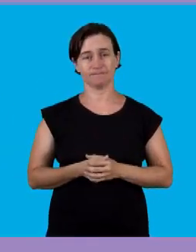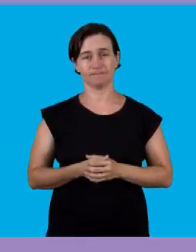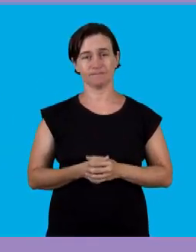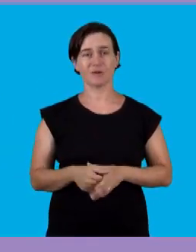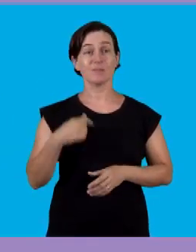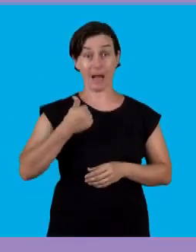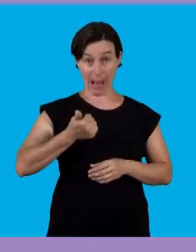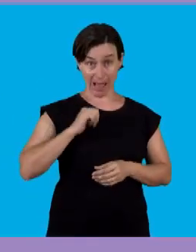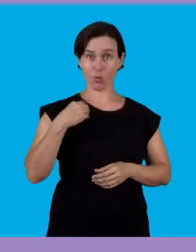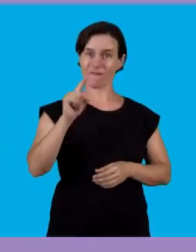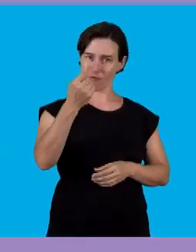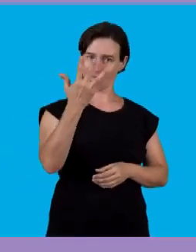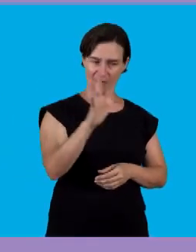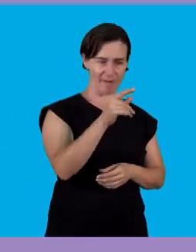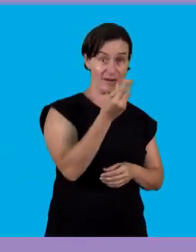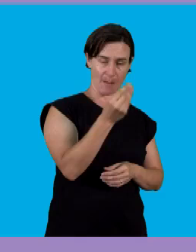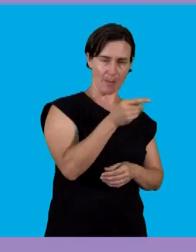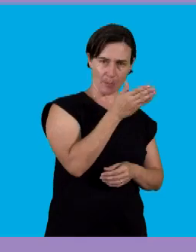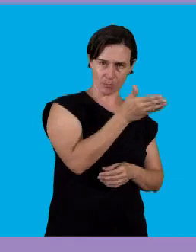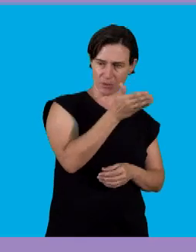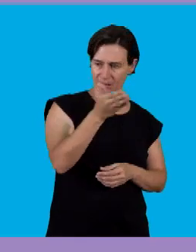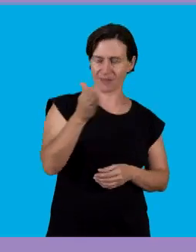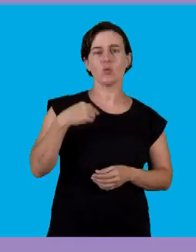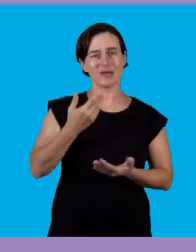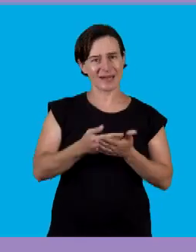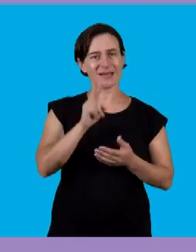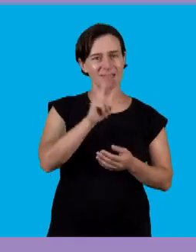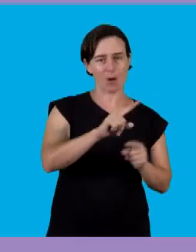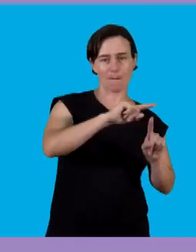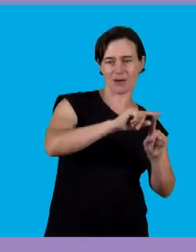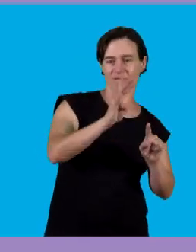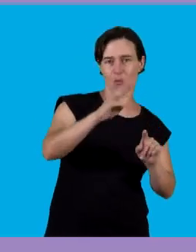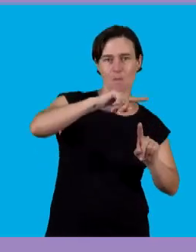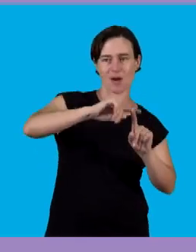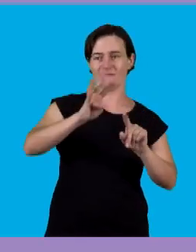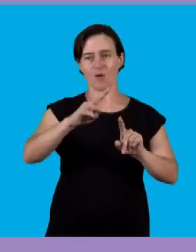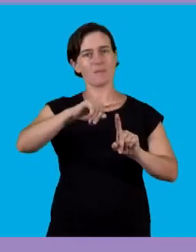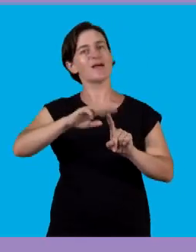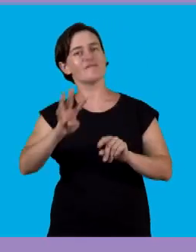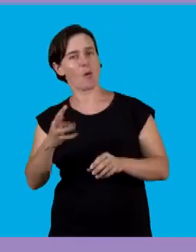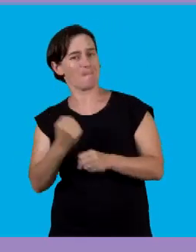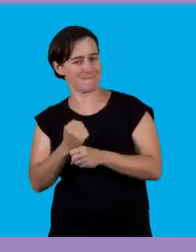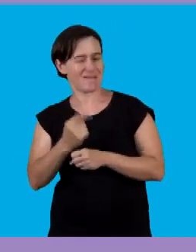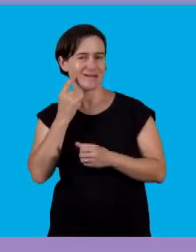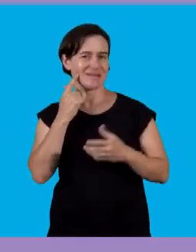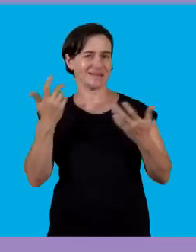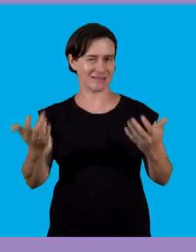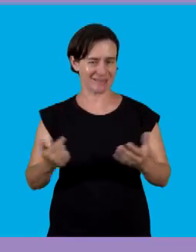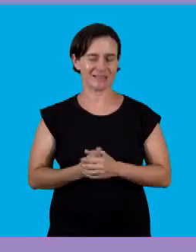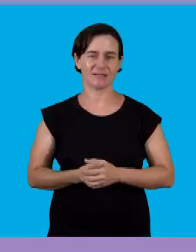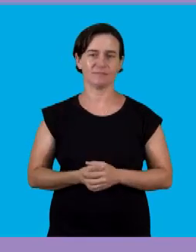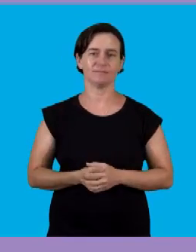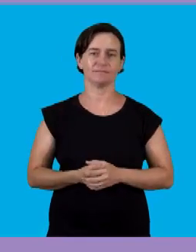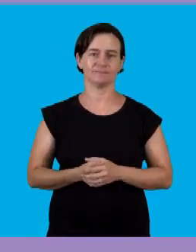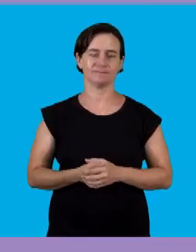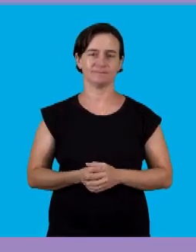for us, the first 5 numbers are in a pattern or are consecutive. So that means we can simply